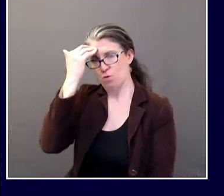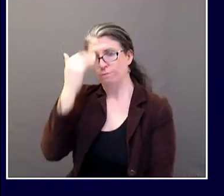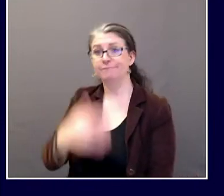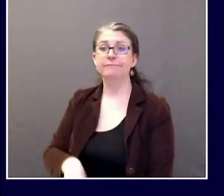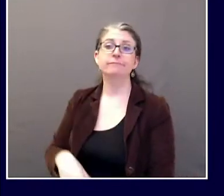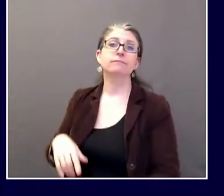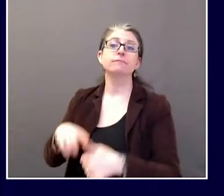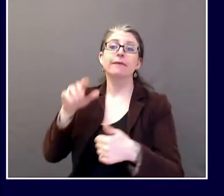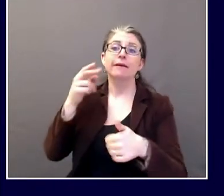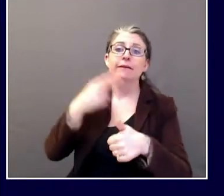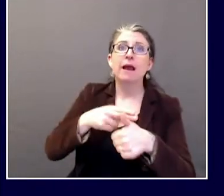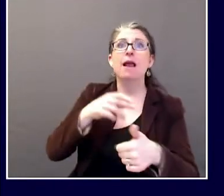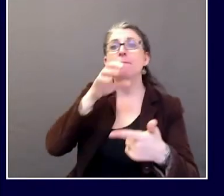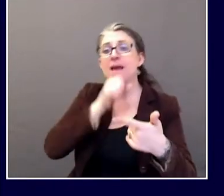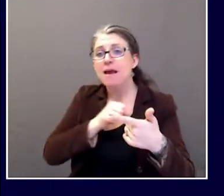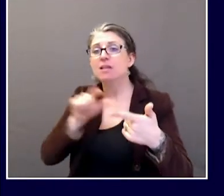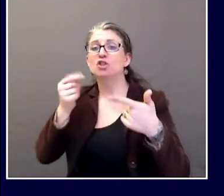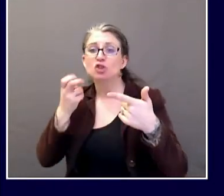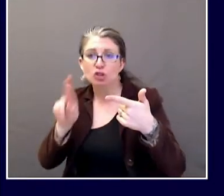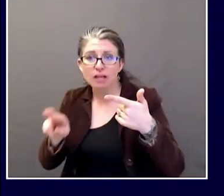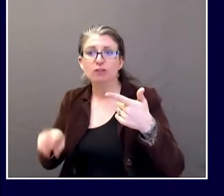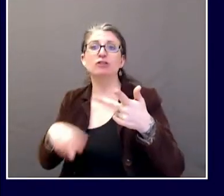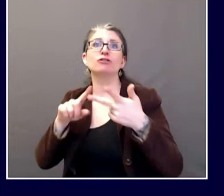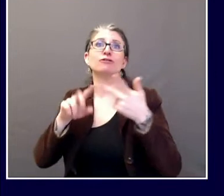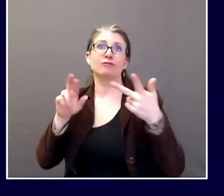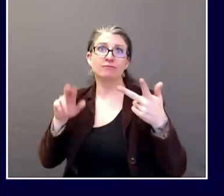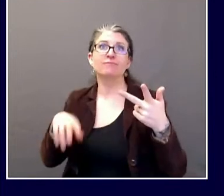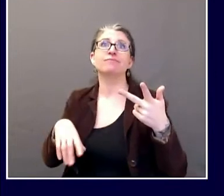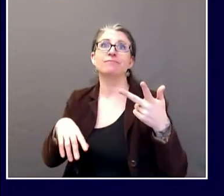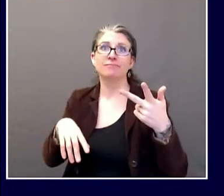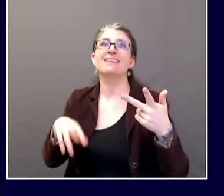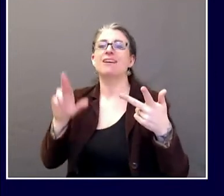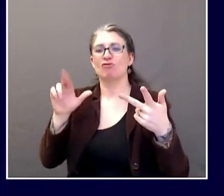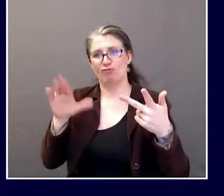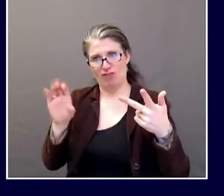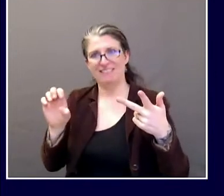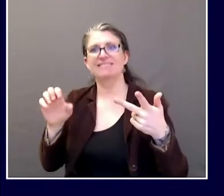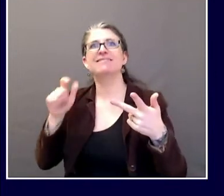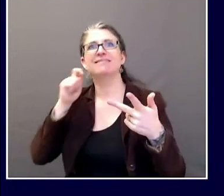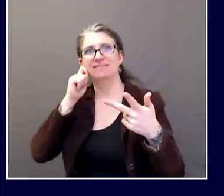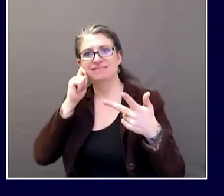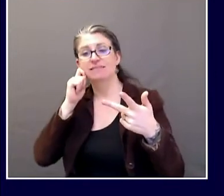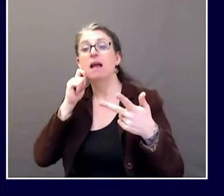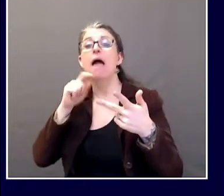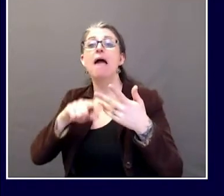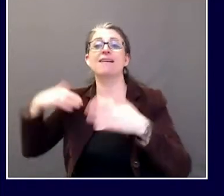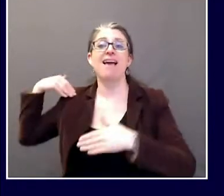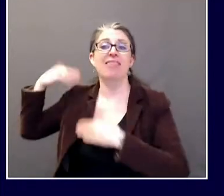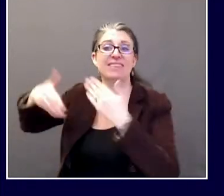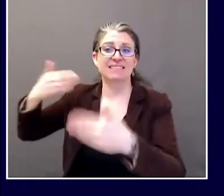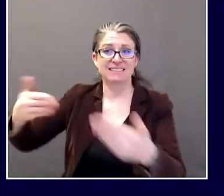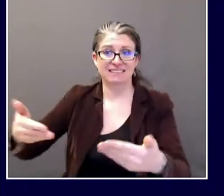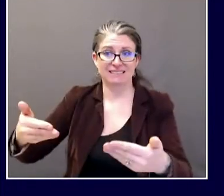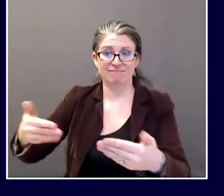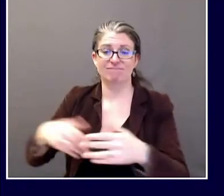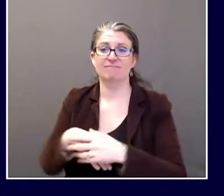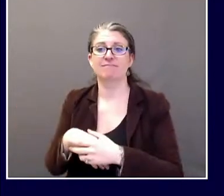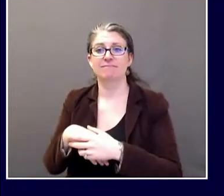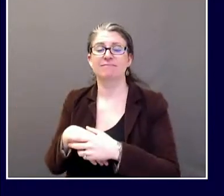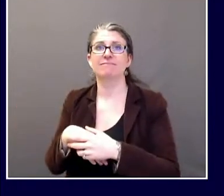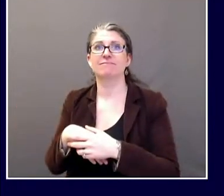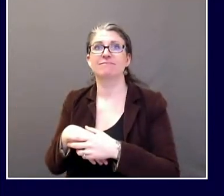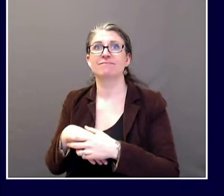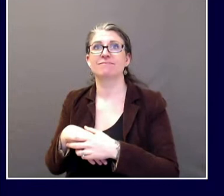but indeed also race and ethnicity data. It doesn't always happen. for a number of reasons, and we've been working with